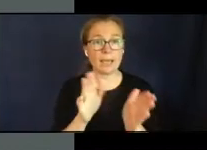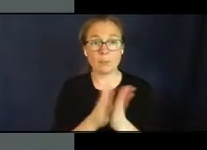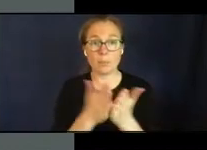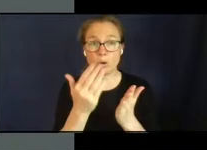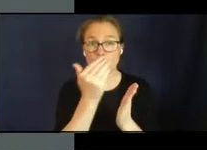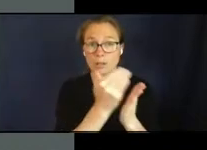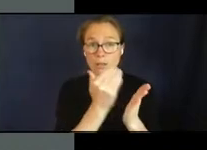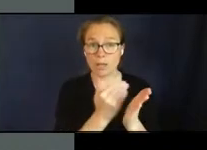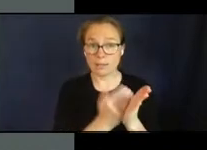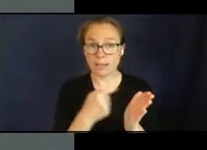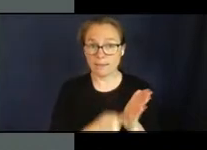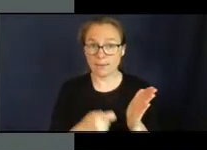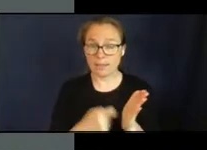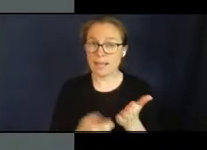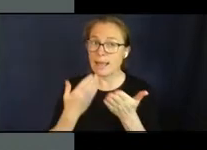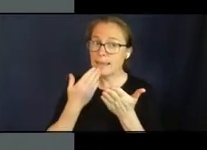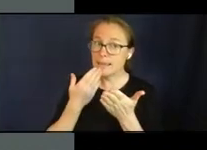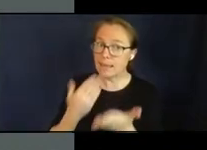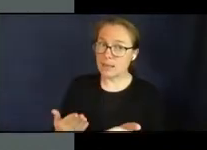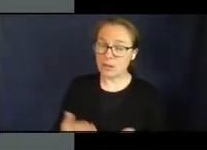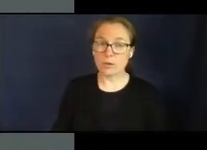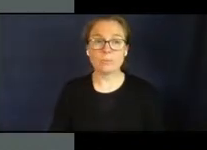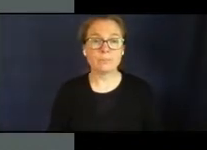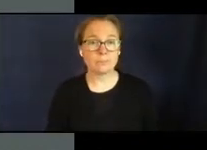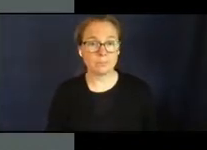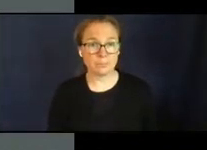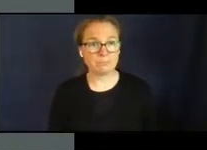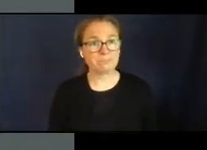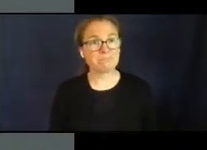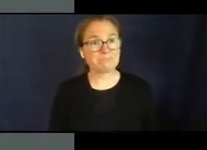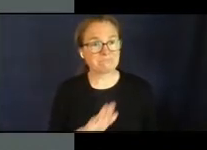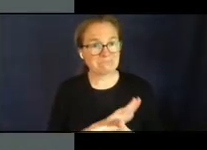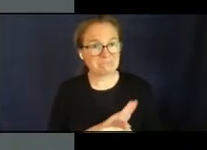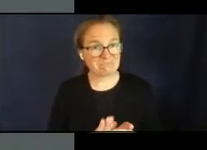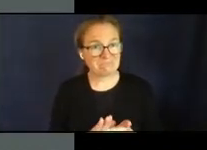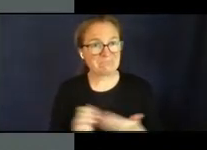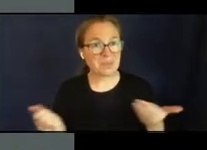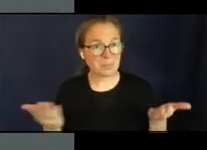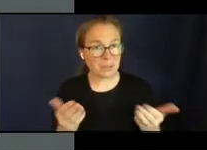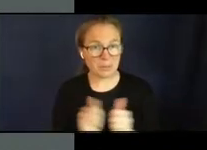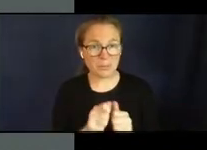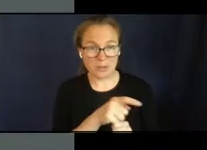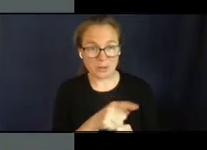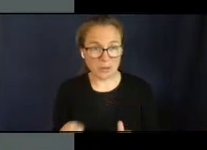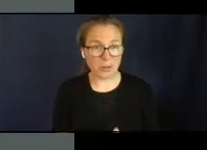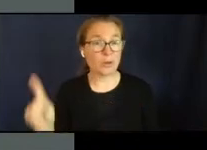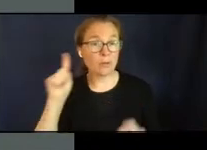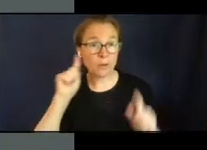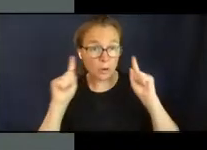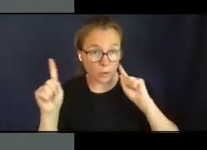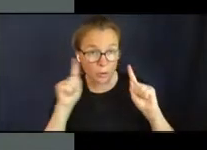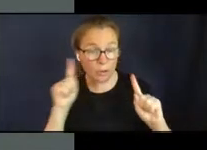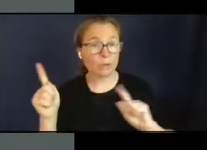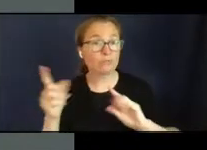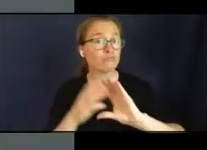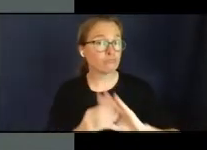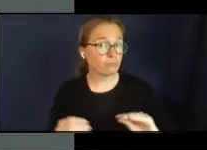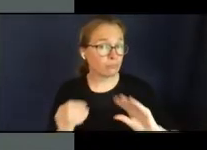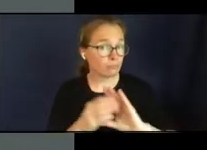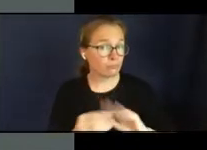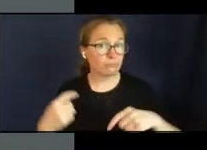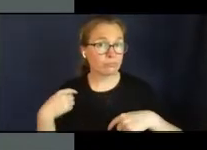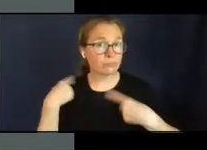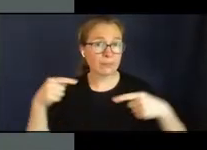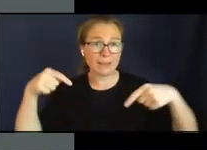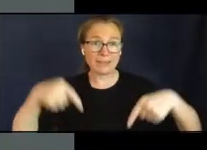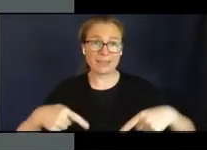Chair Mumphreys. Well, it's a pleasure to be with you, and you've heard some of the reasons that this is a good year, my